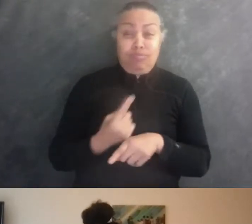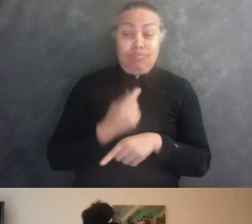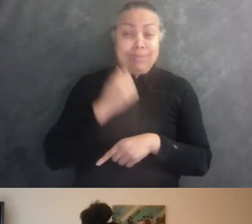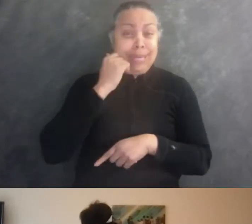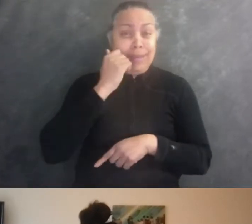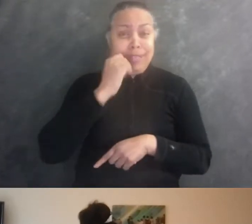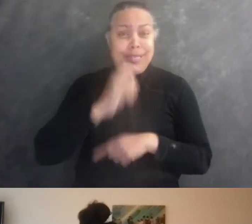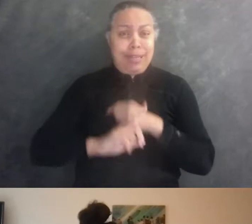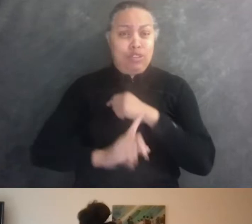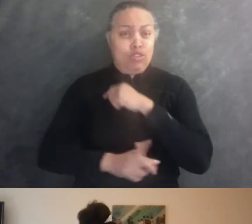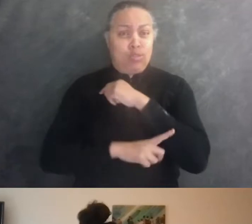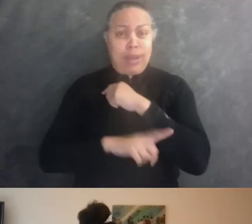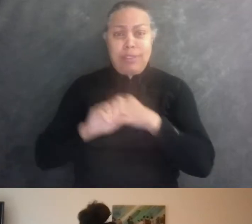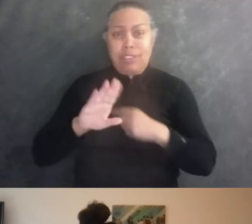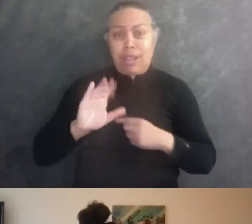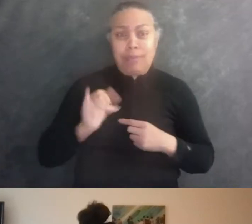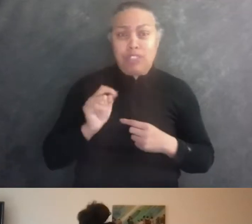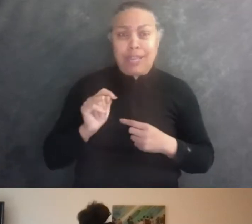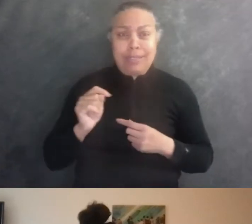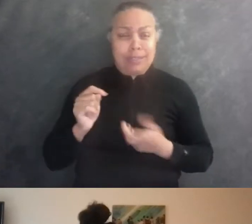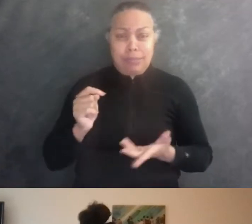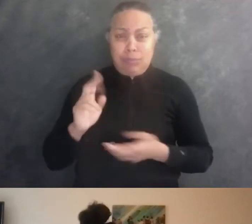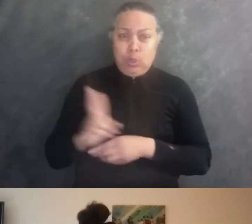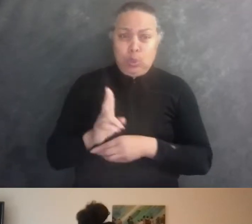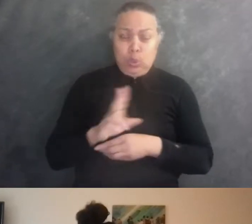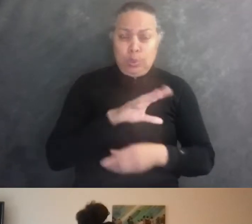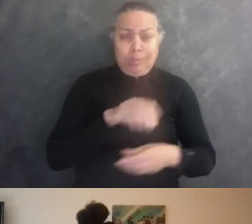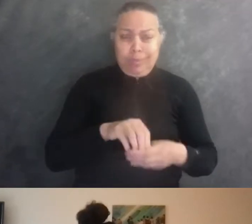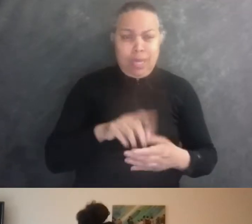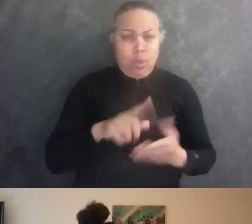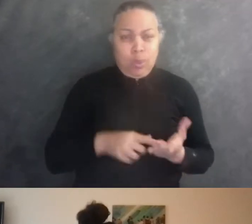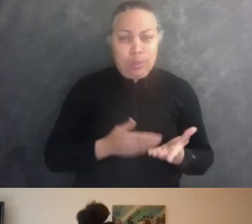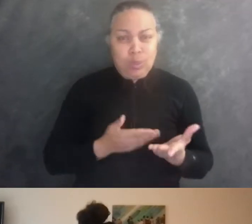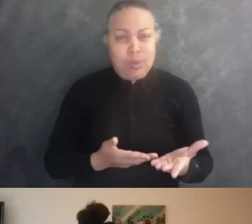trash object have to offer a sense of